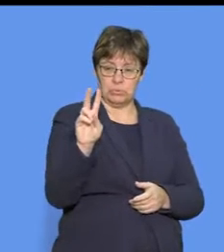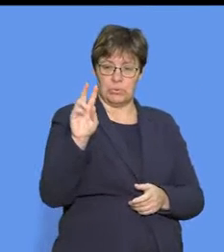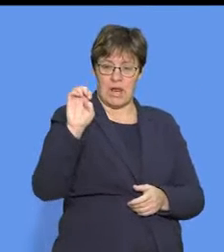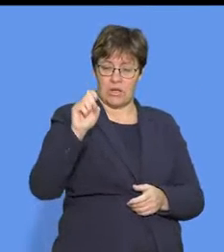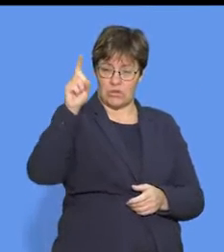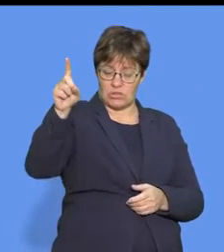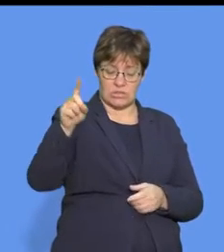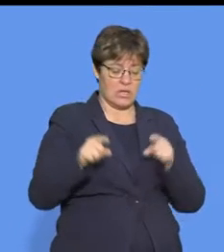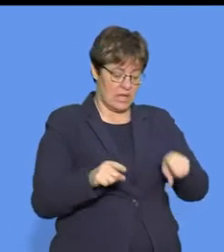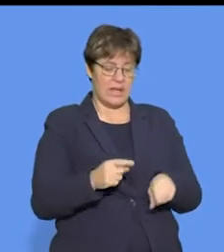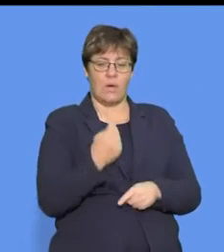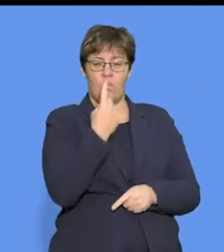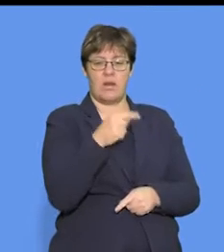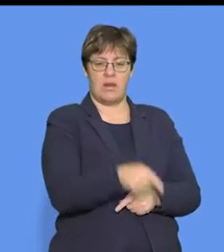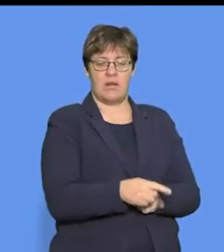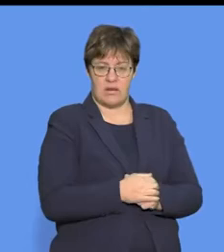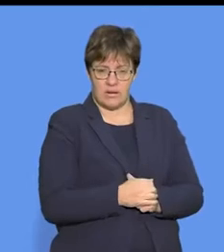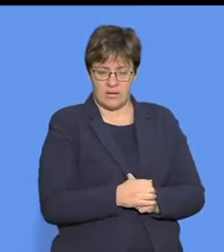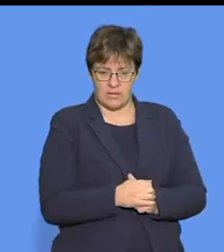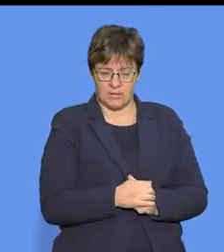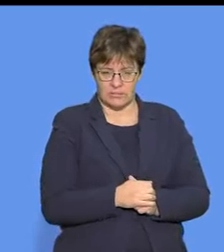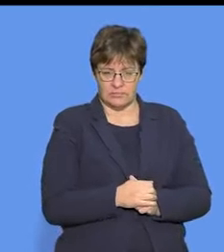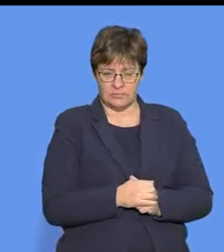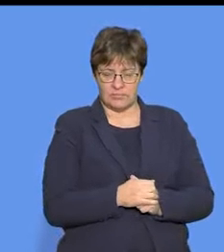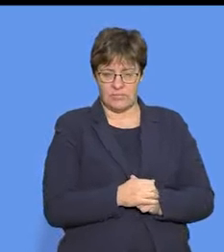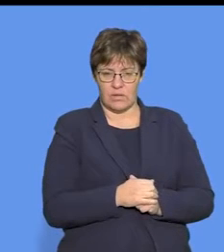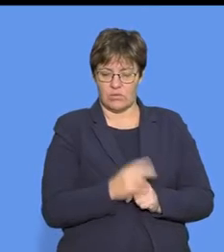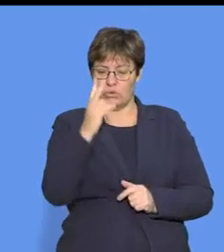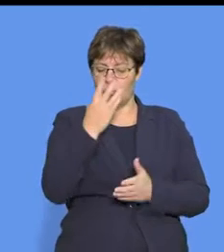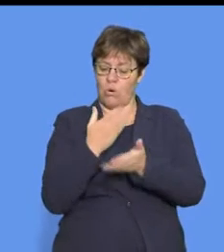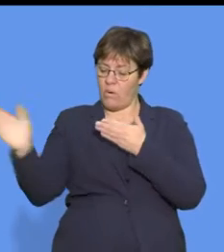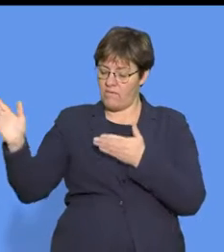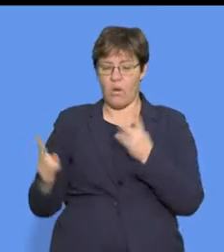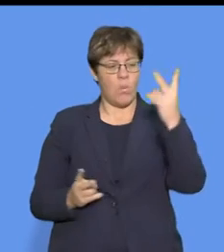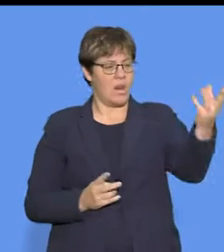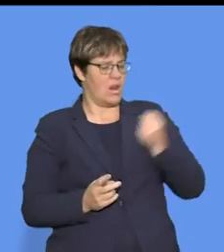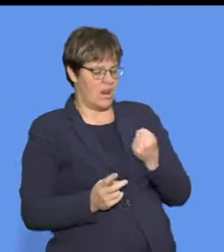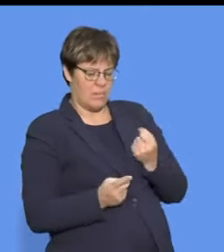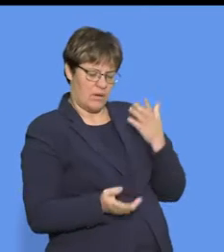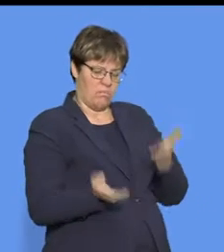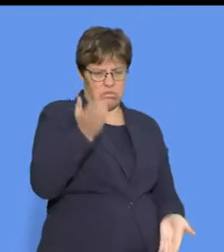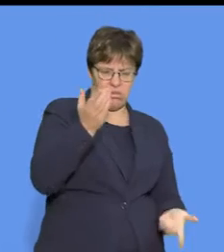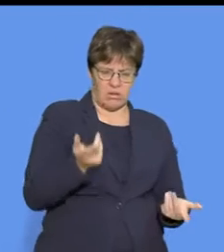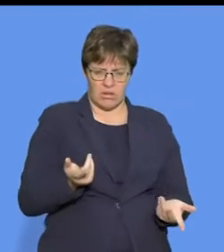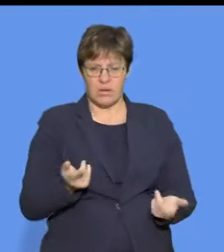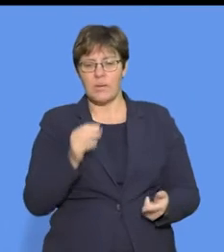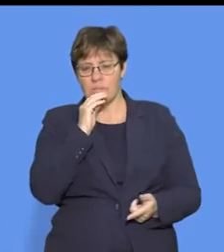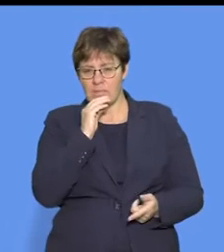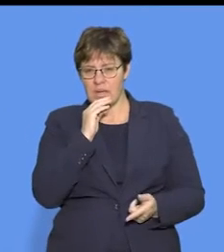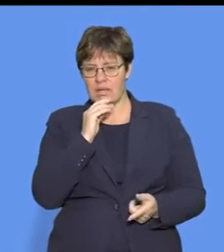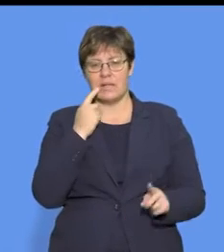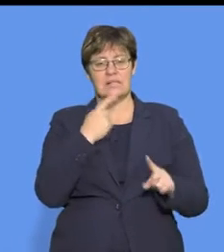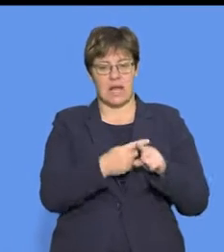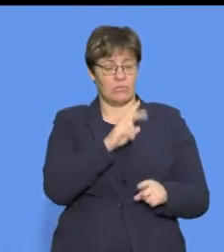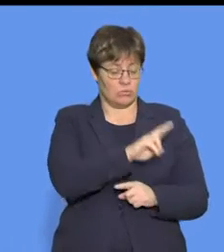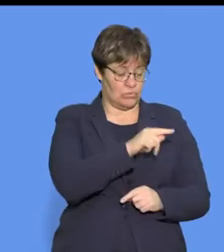got 2 electrons that were given away and only 1 electron gained. To correct that imbalance, I'm